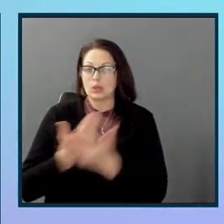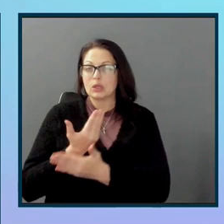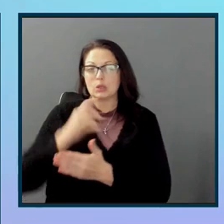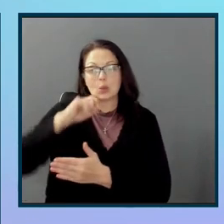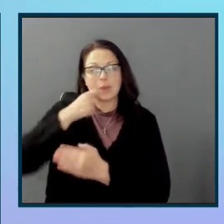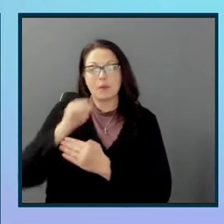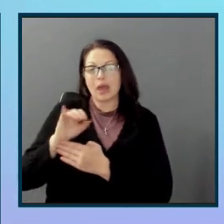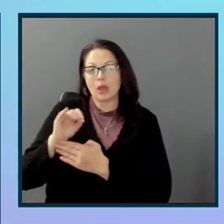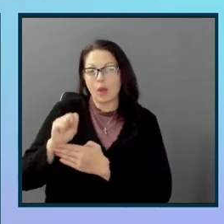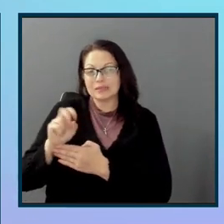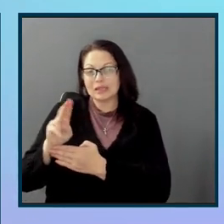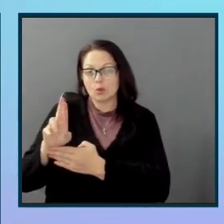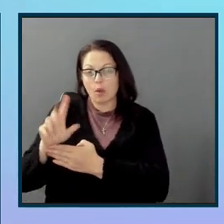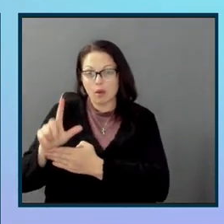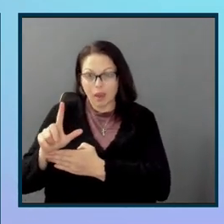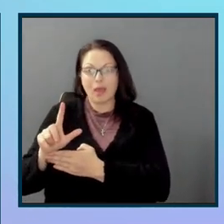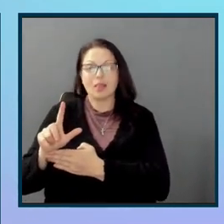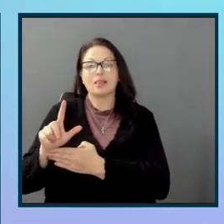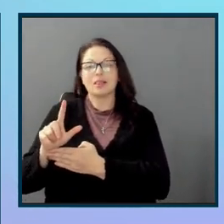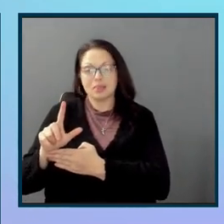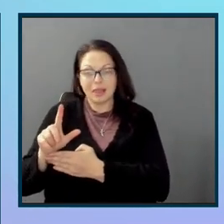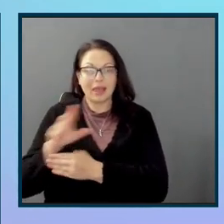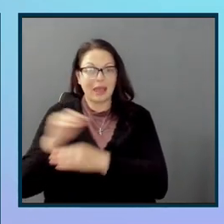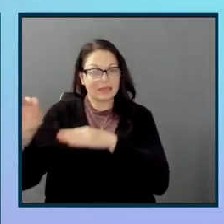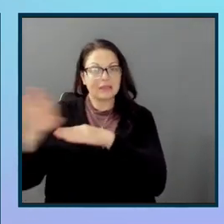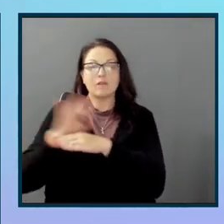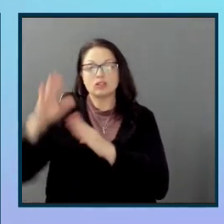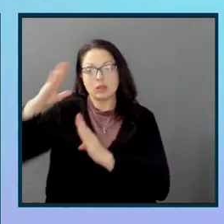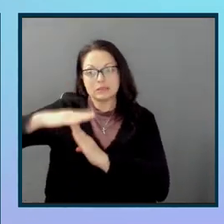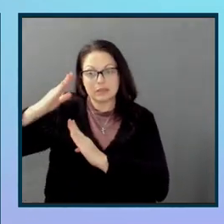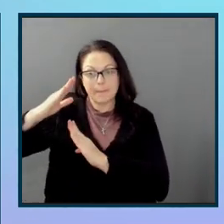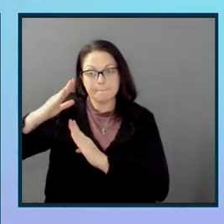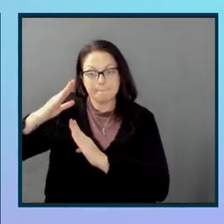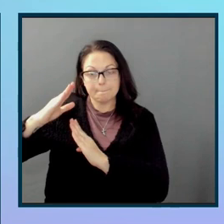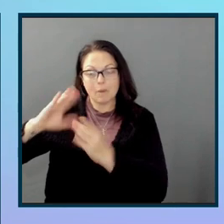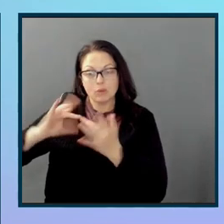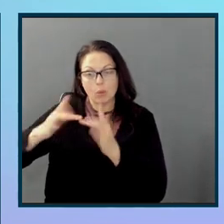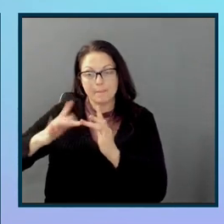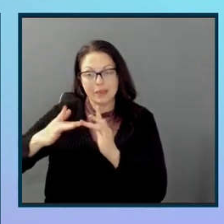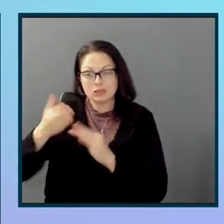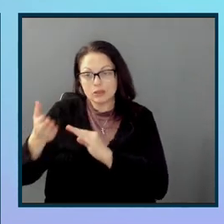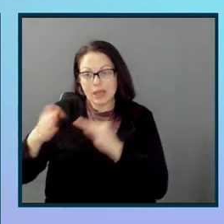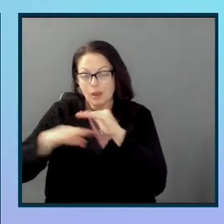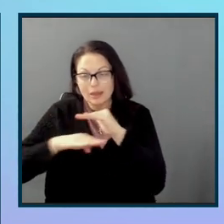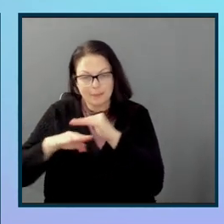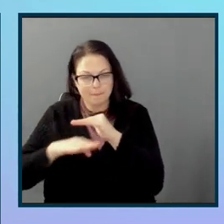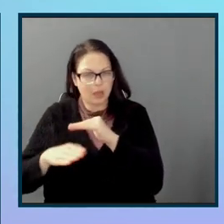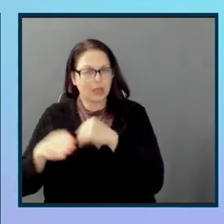the URL and a lot of the functions that are usually at the top of the web page, they're at the bottom for that